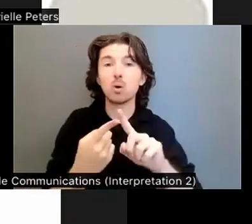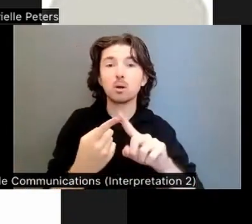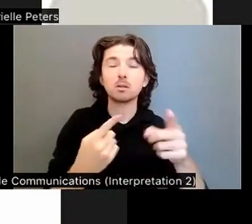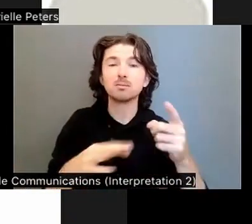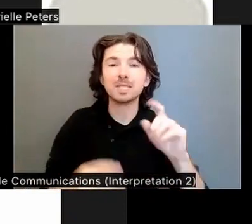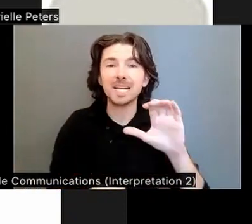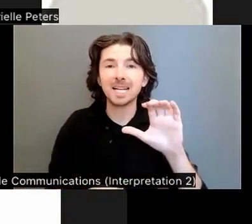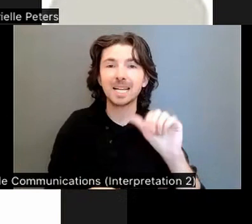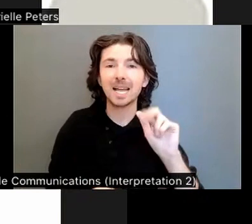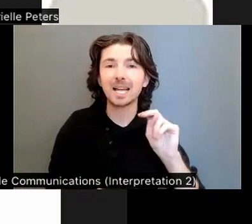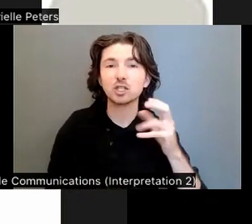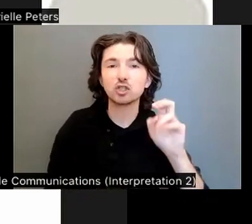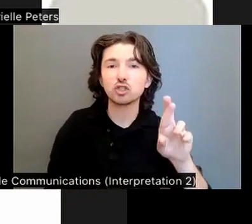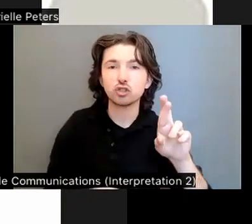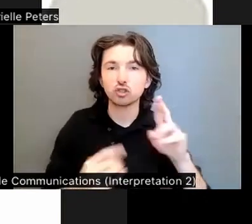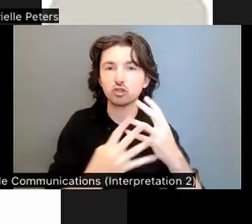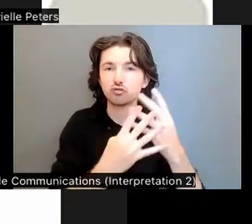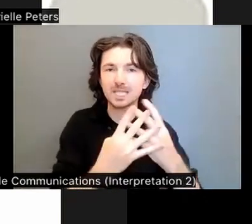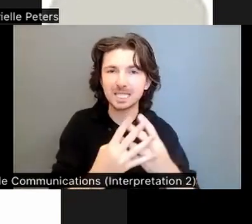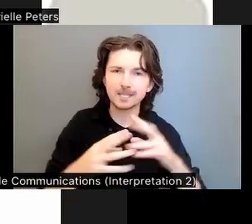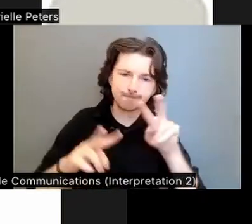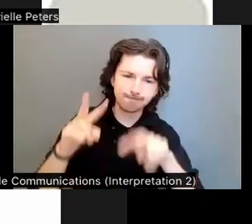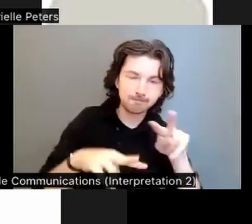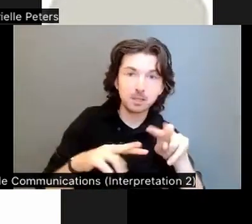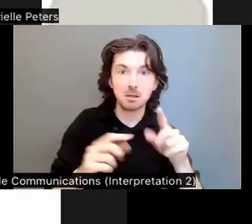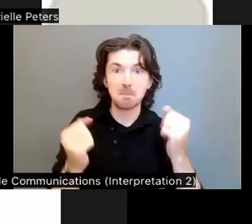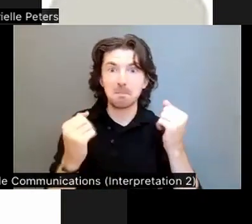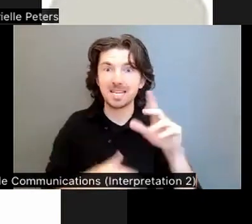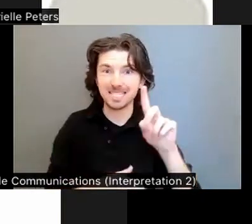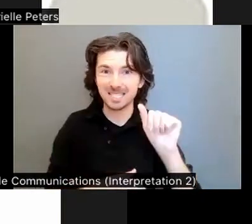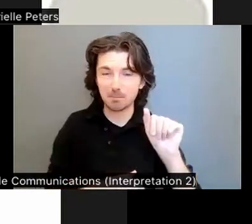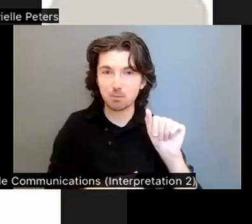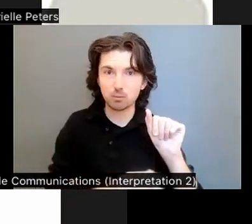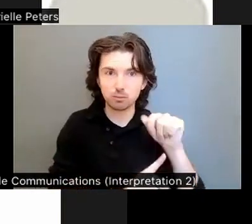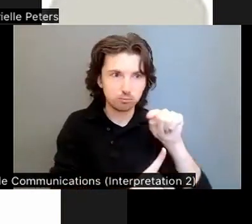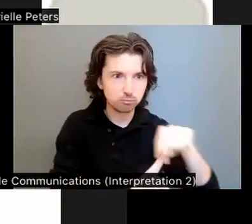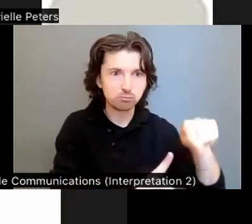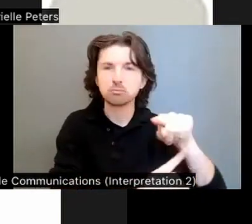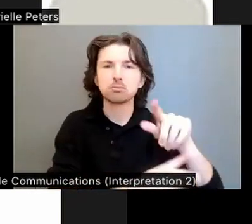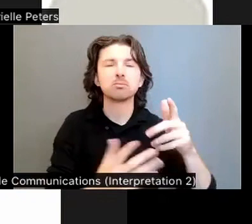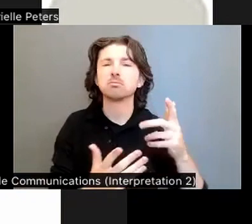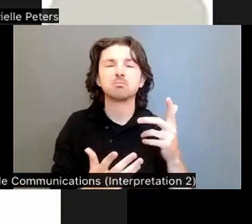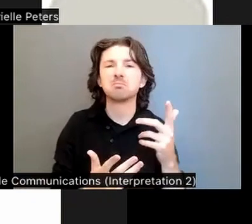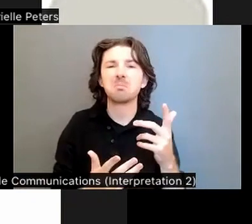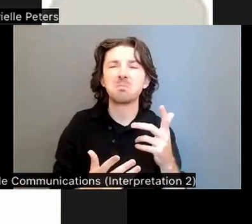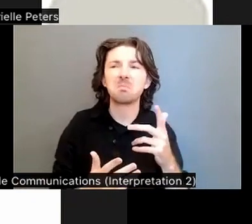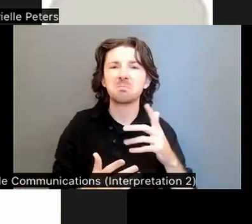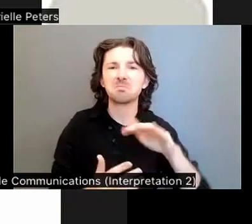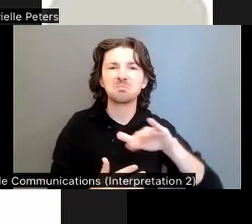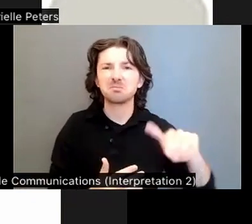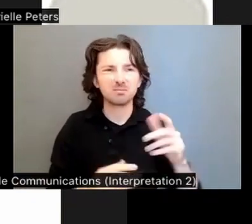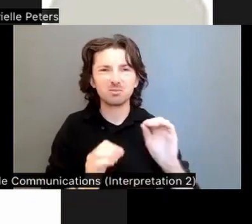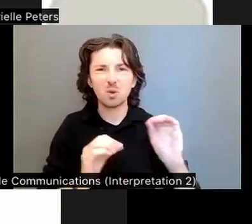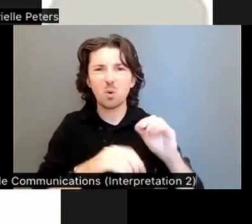people do not get referred for cancer screening for reasons, lots of reasons, all of them rooted in